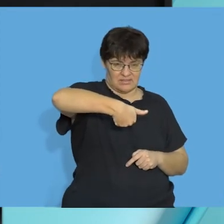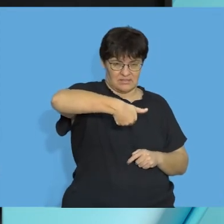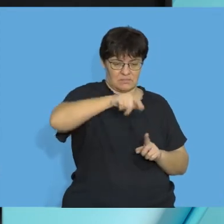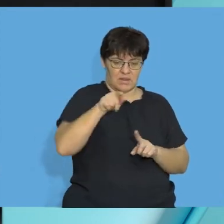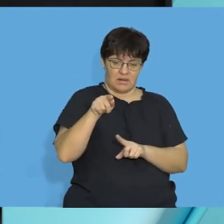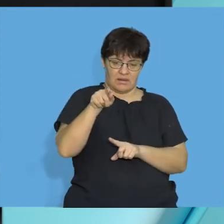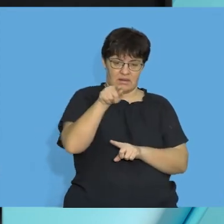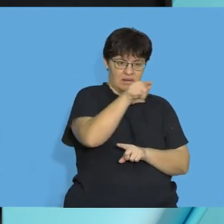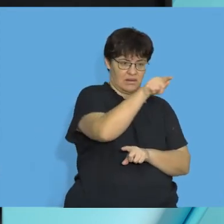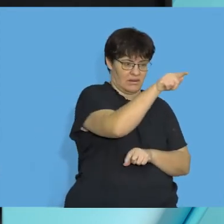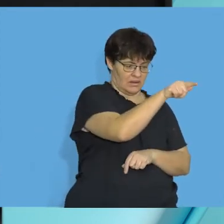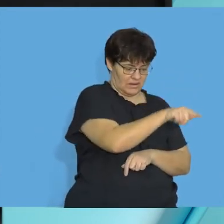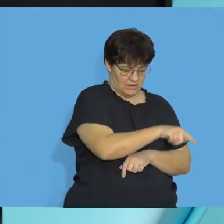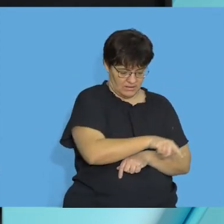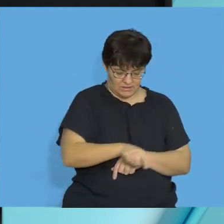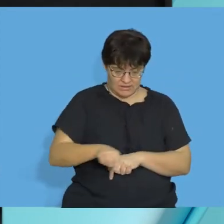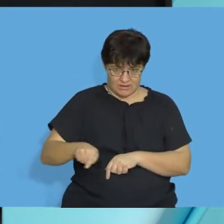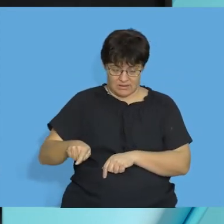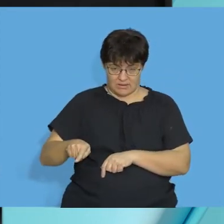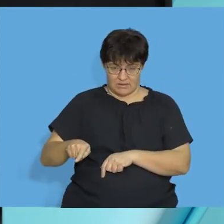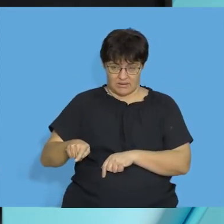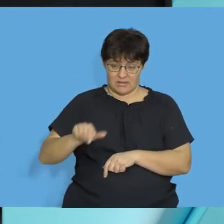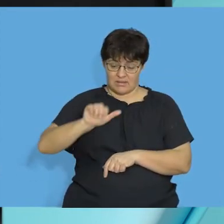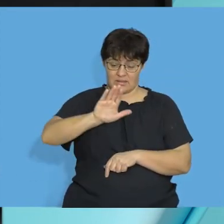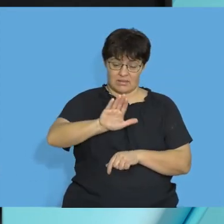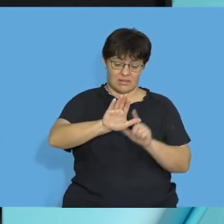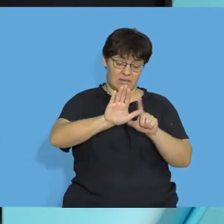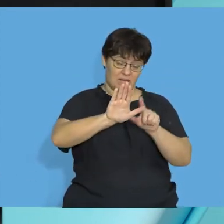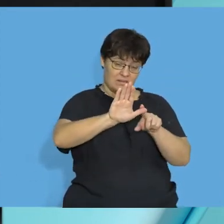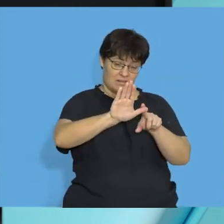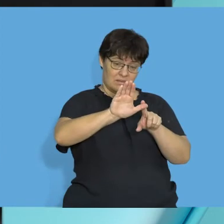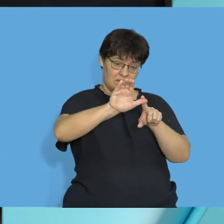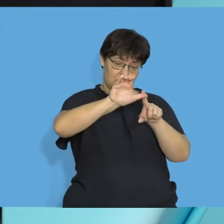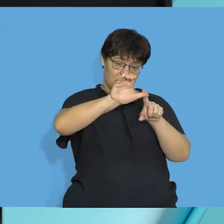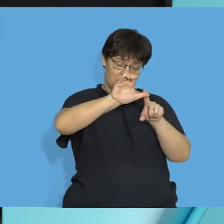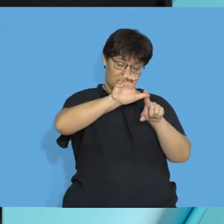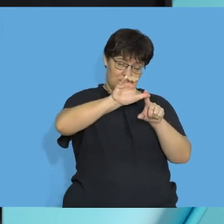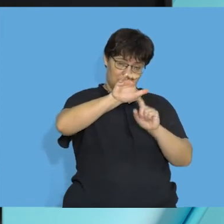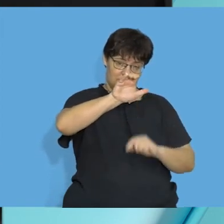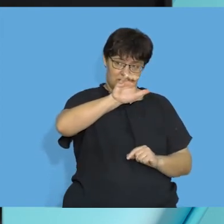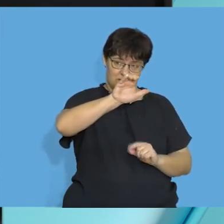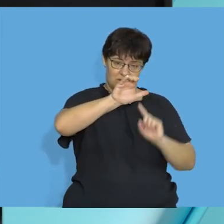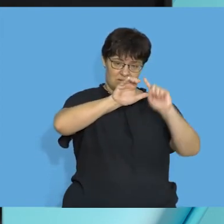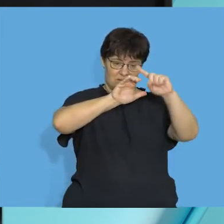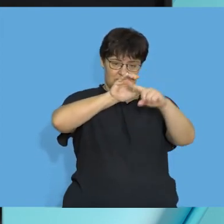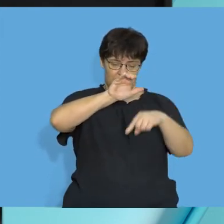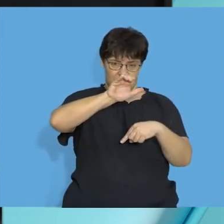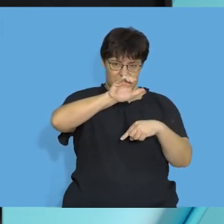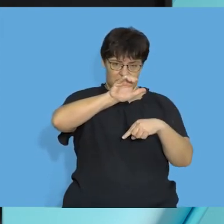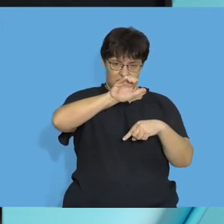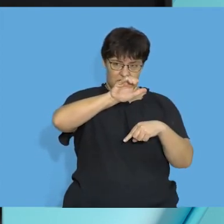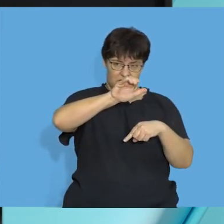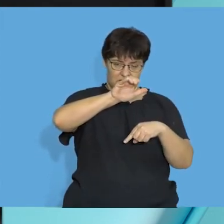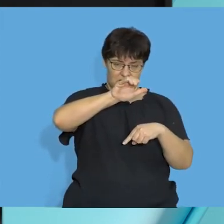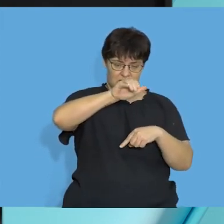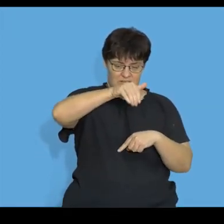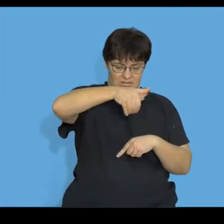the current is going to, see my thumb is pointing to that side, the north pole. The current is going to come out of this